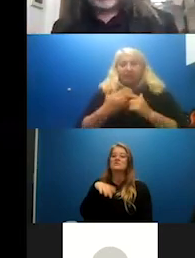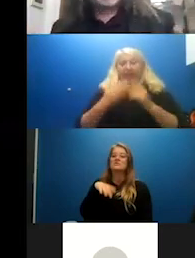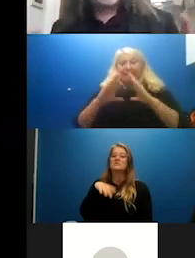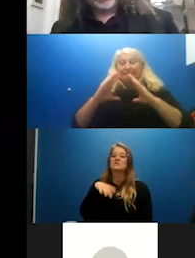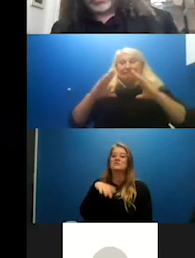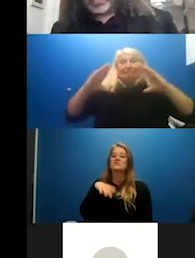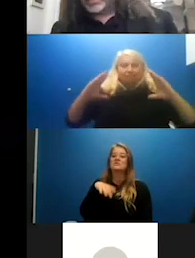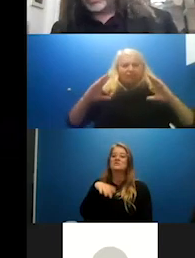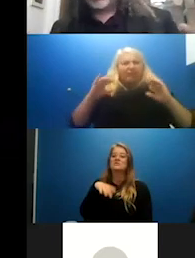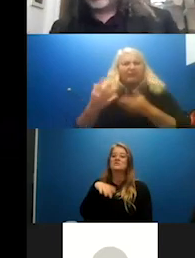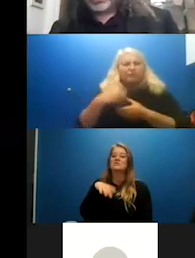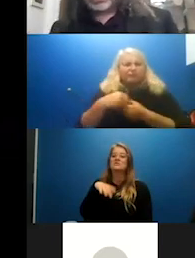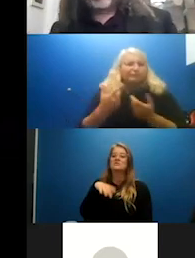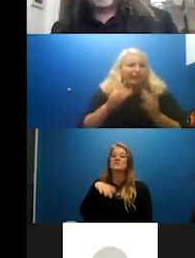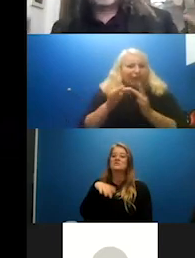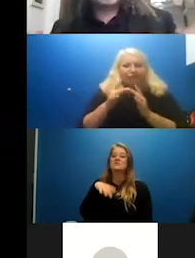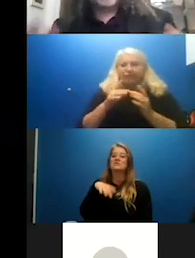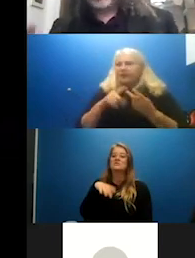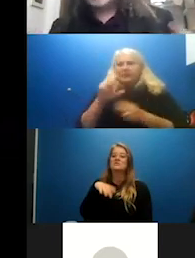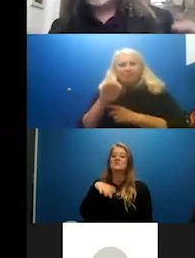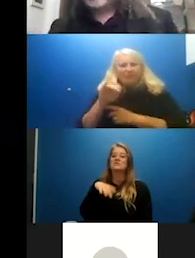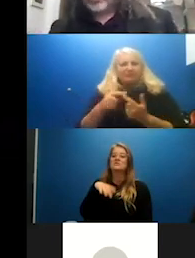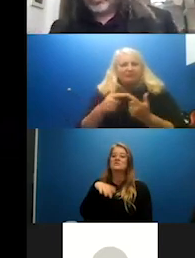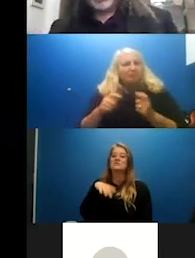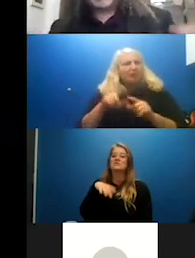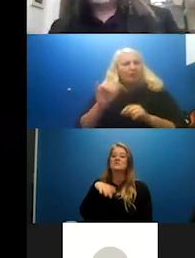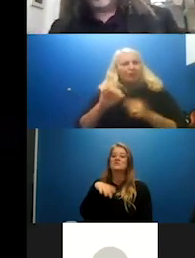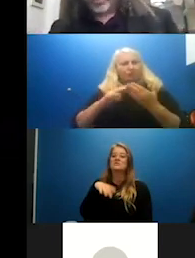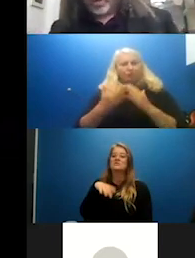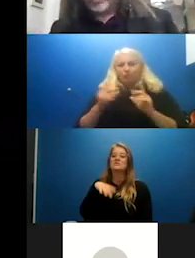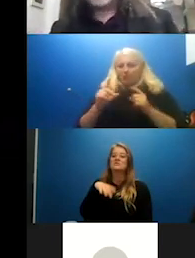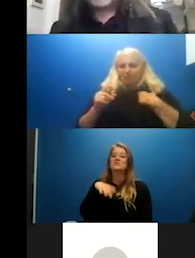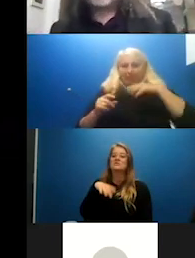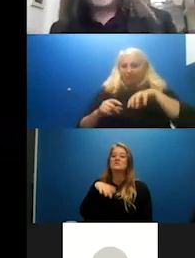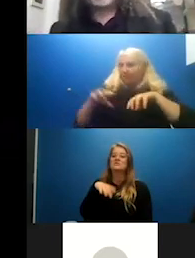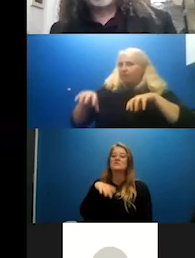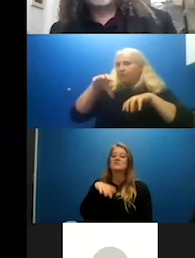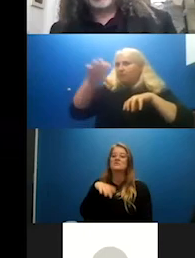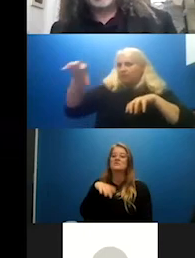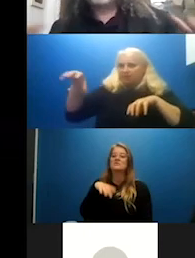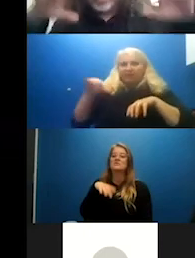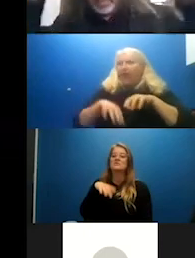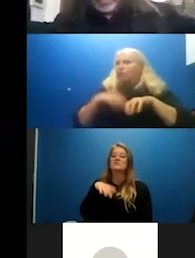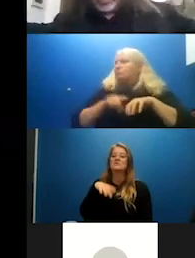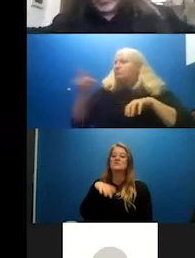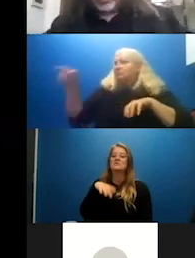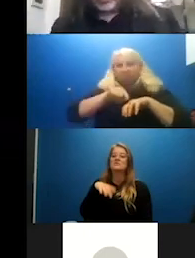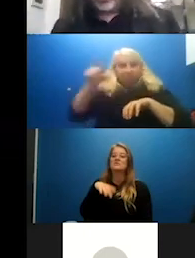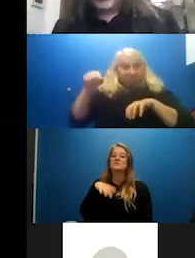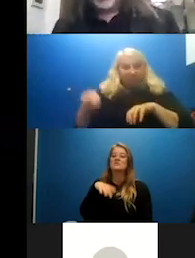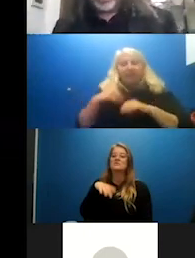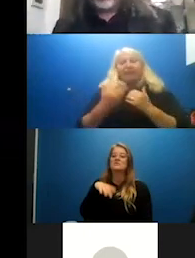That includes the internet and all of the media, but also communities near you and far that are outside of your community. And finally, nature and